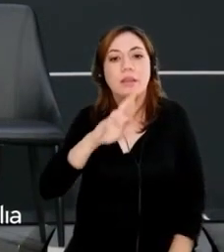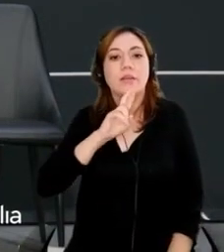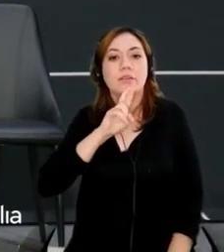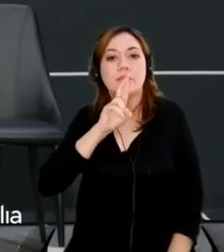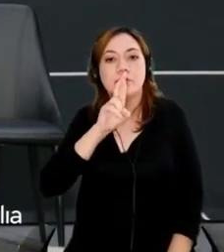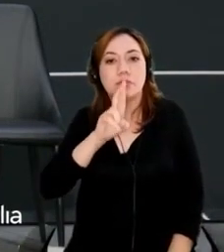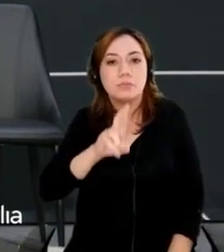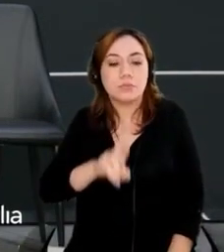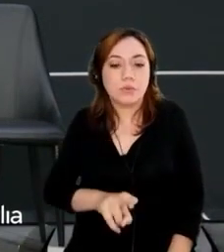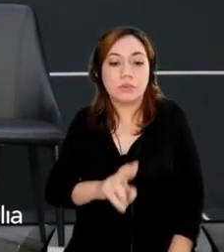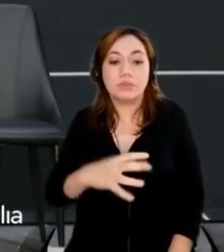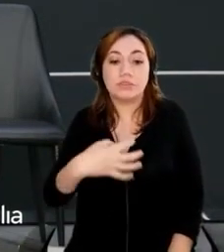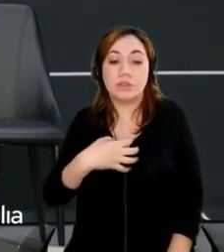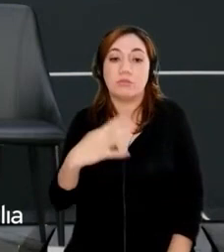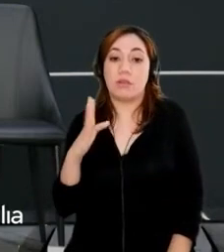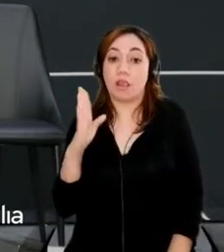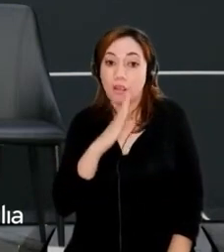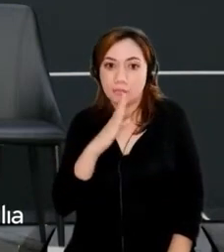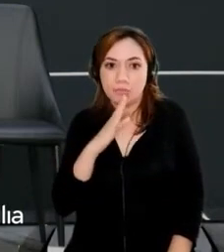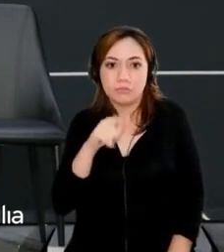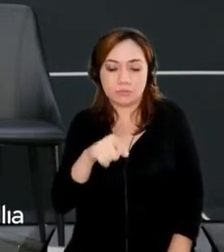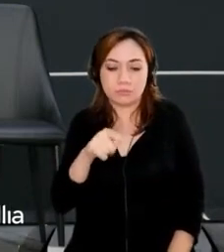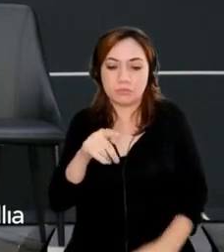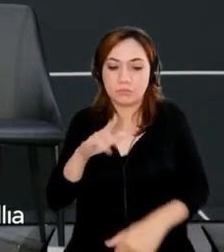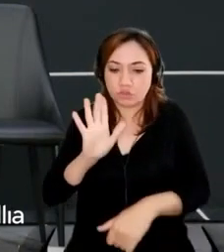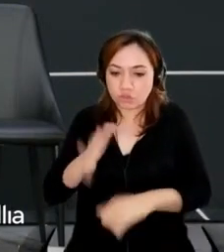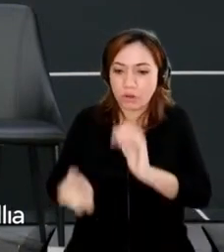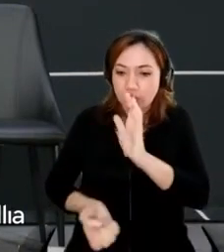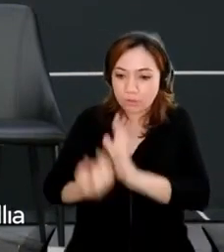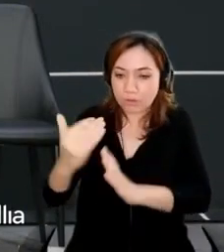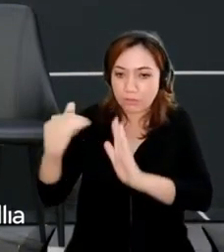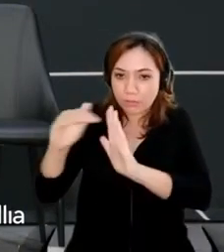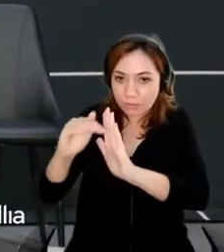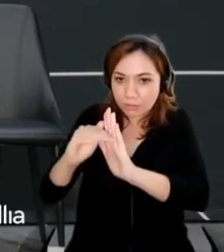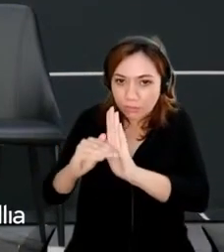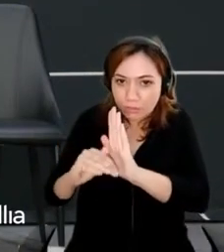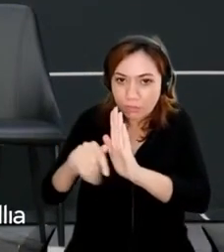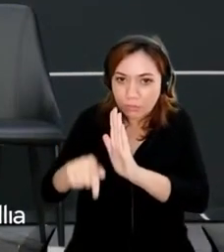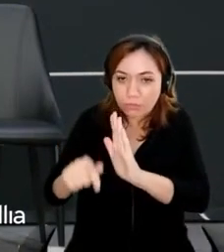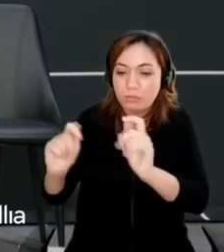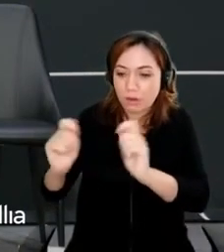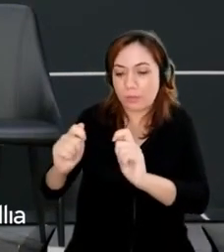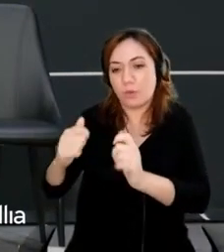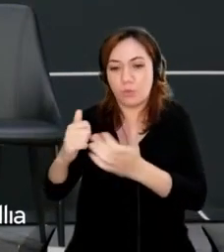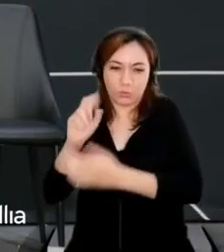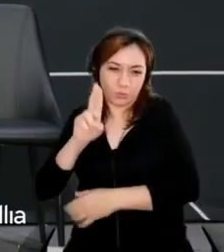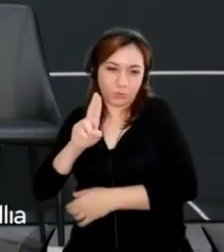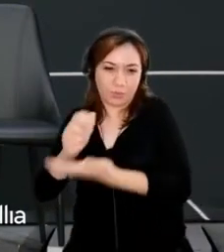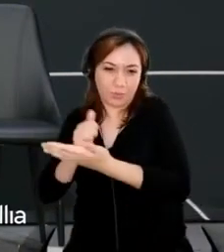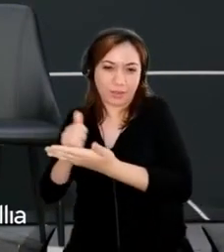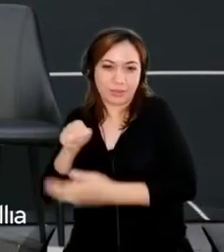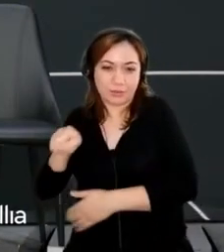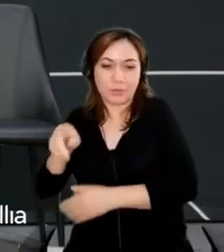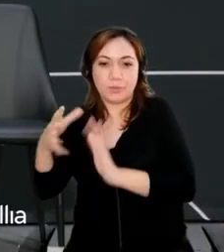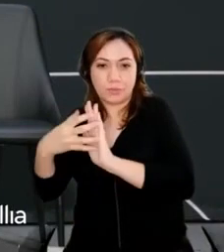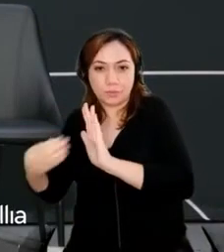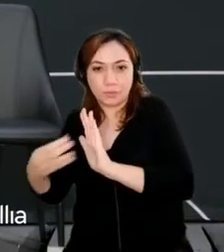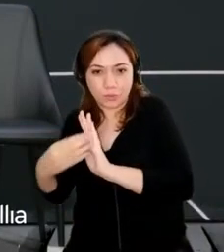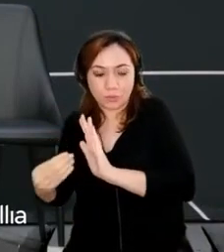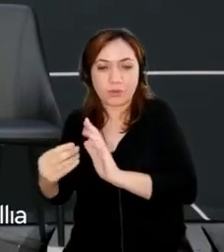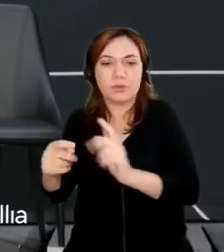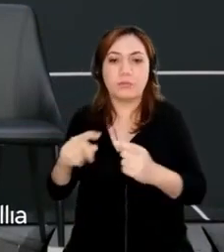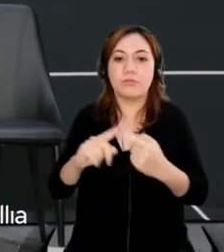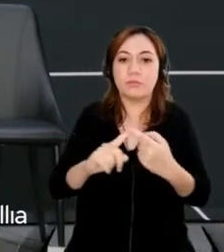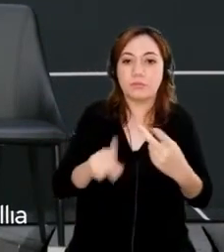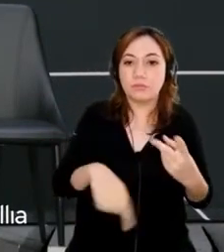quickly once we've built the capabilities through our models, to respond